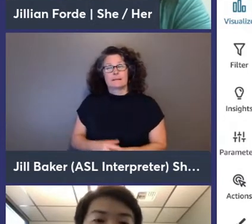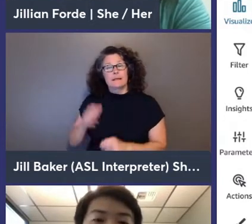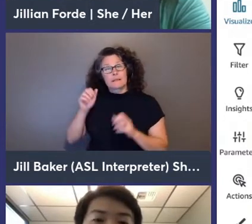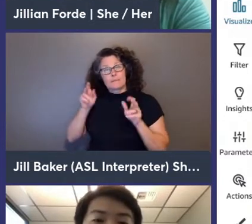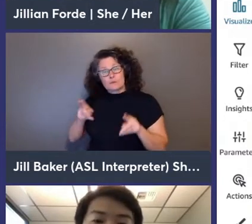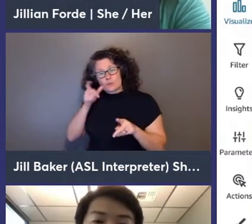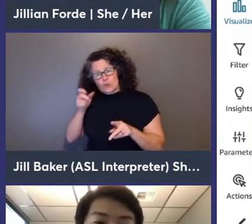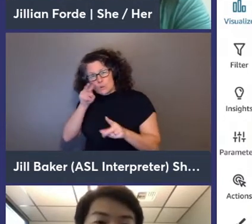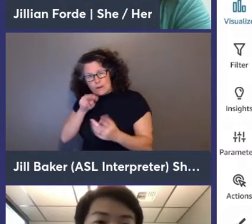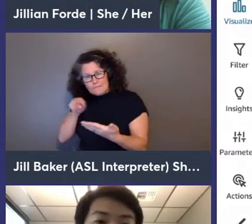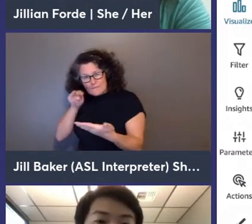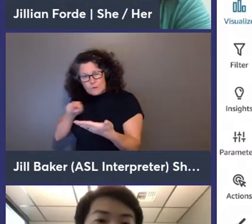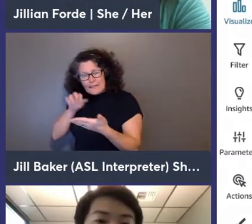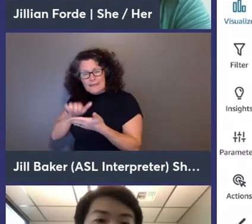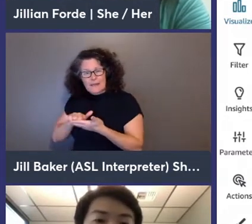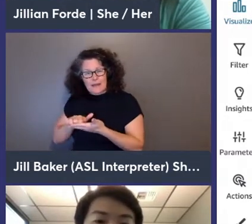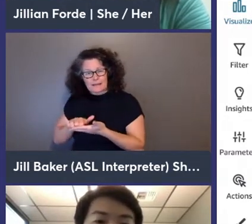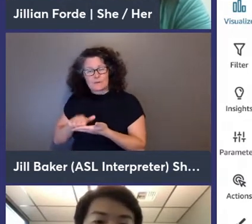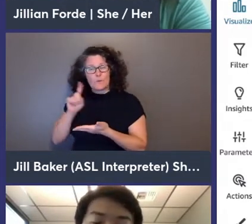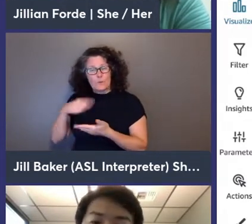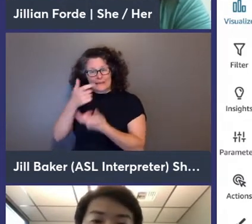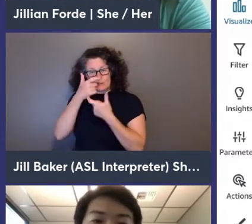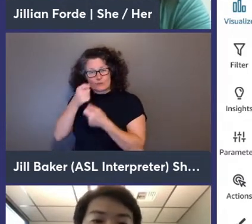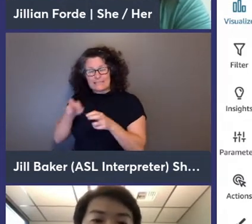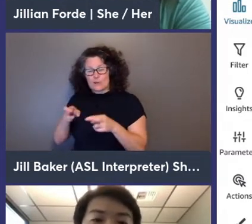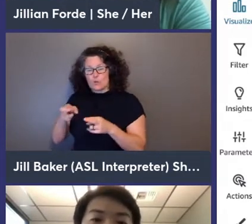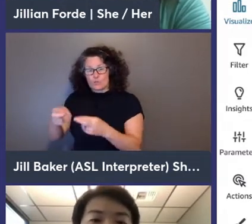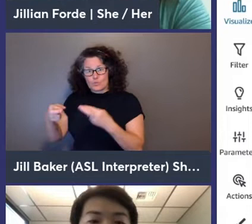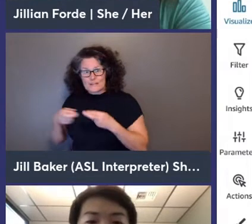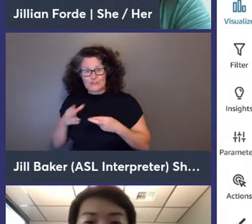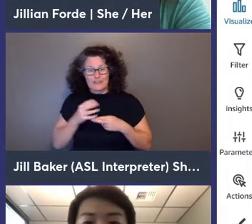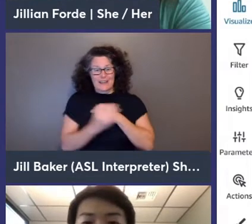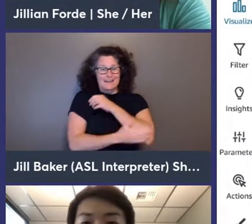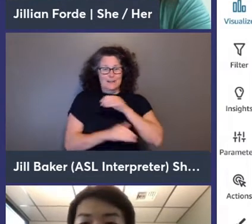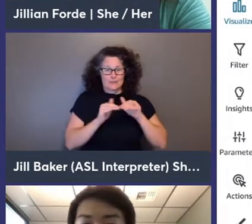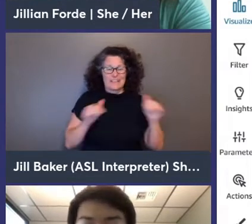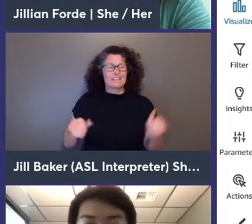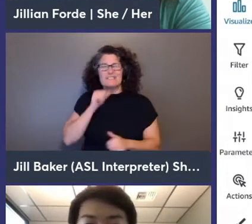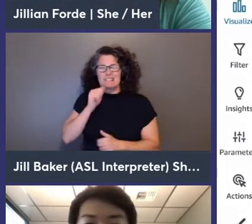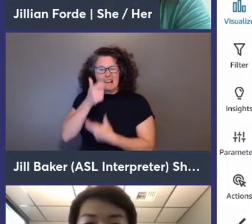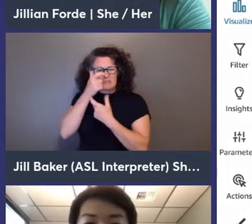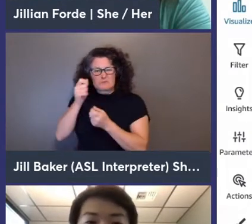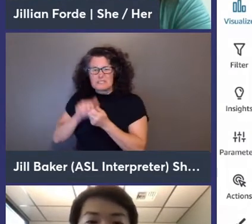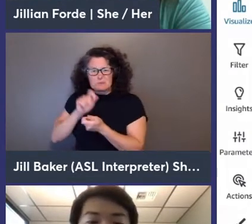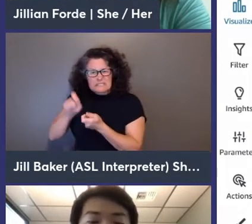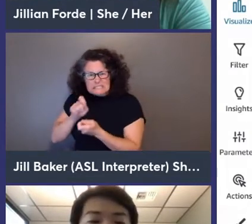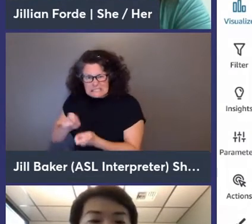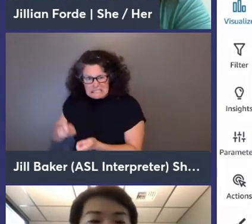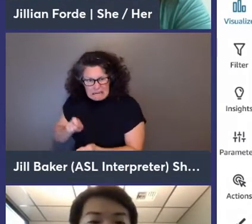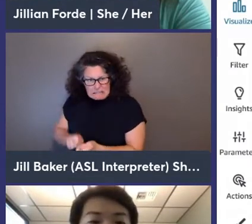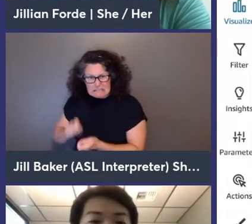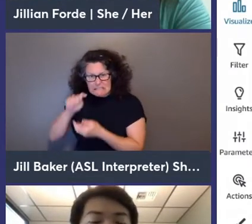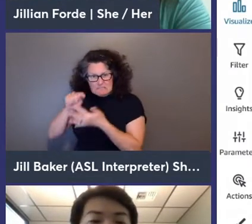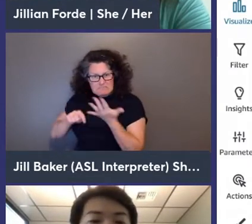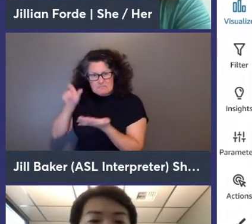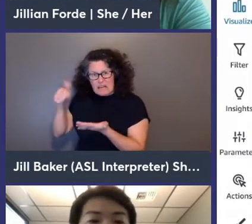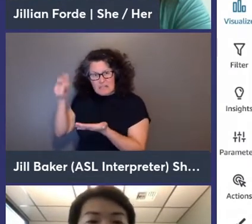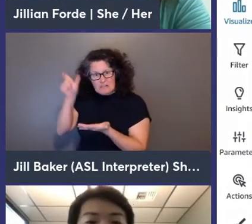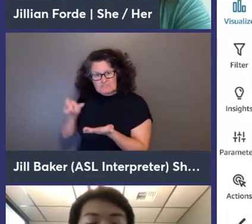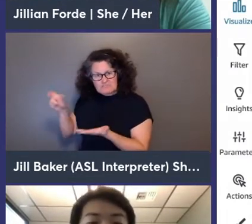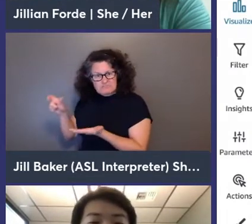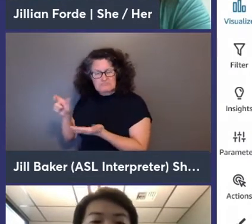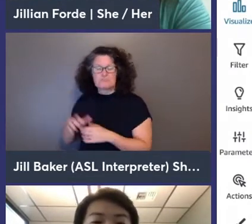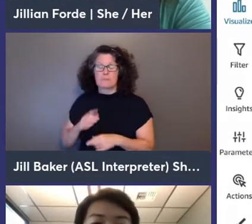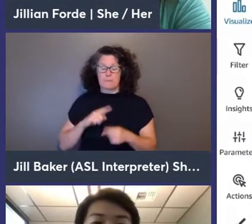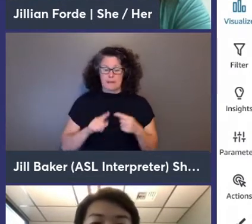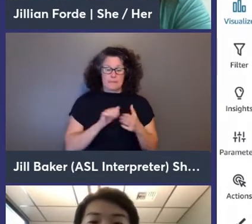dashboard may be only interested in the regions and the country level. They are not interested in the details. How are we? They want to know